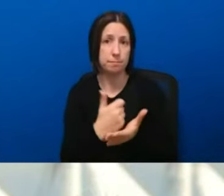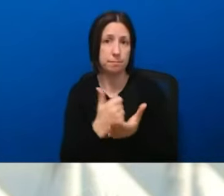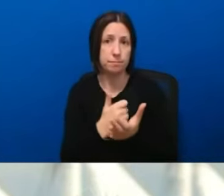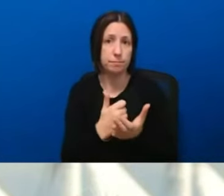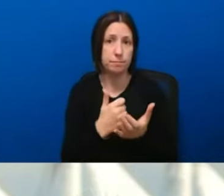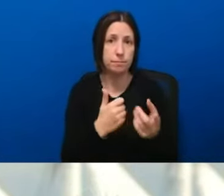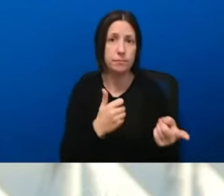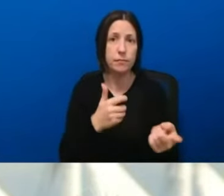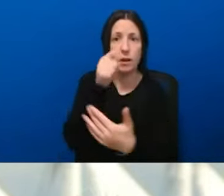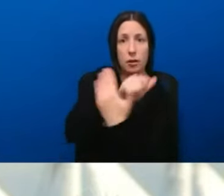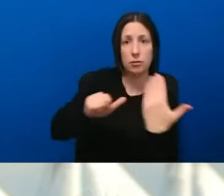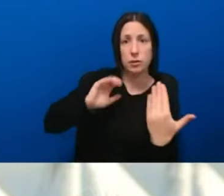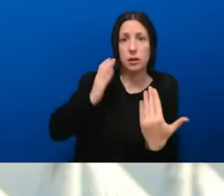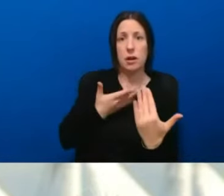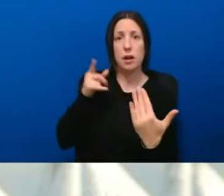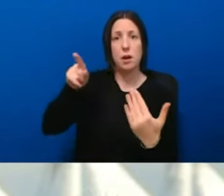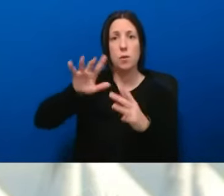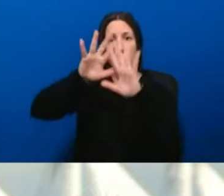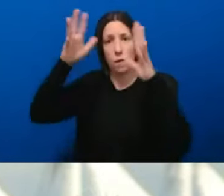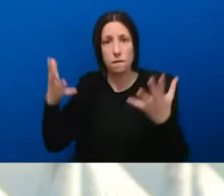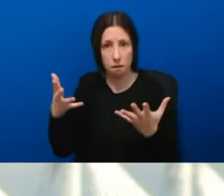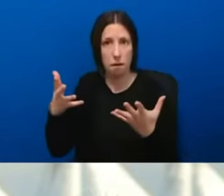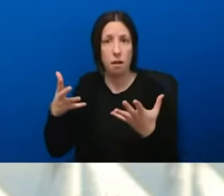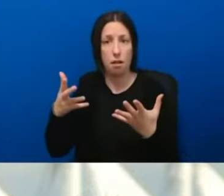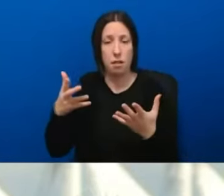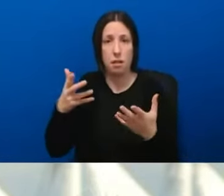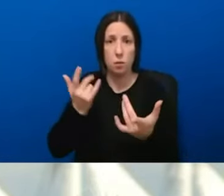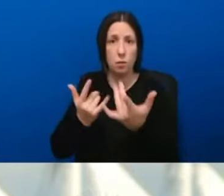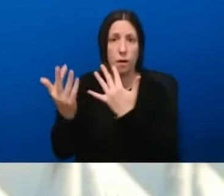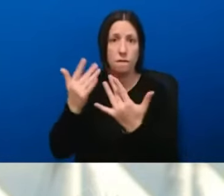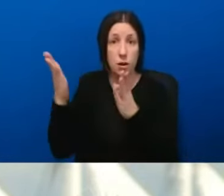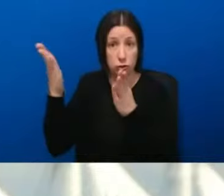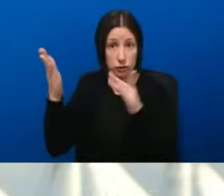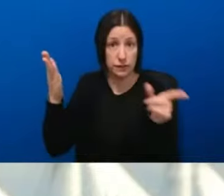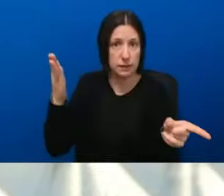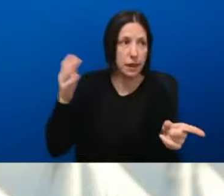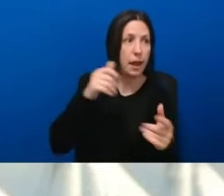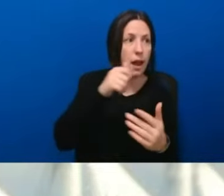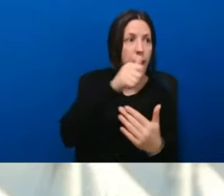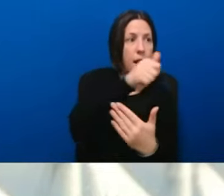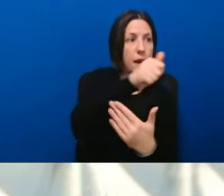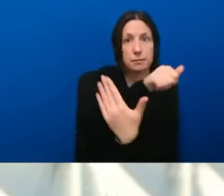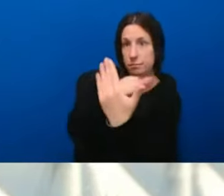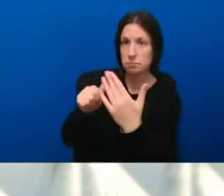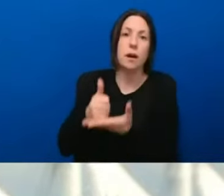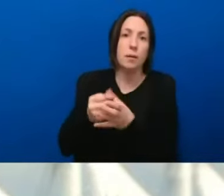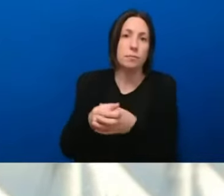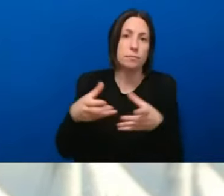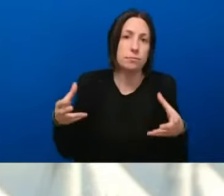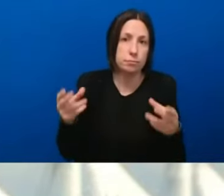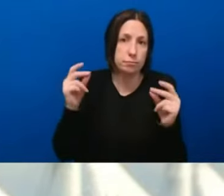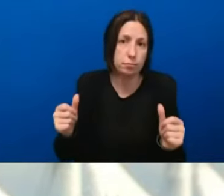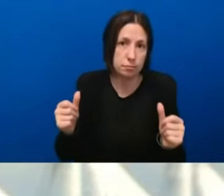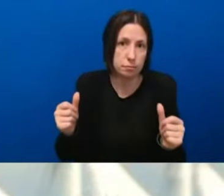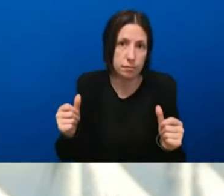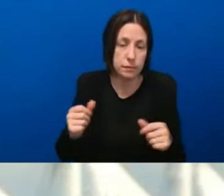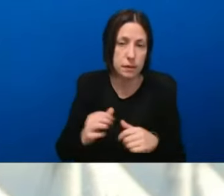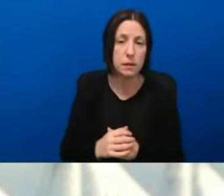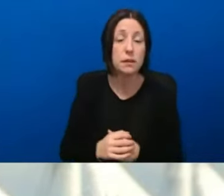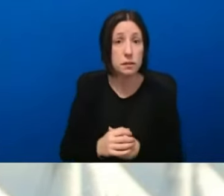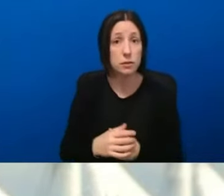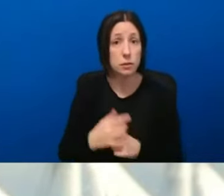and learn how they might contribute by fitting into the command structure of the overall fight against any particular wildfire. So certainly that's something